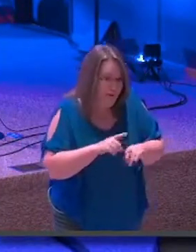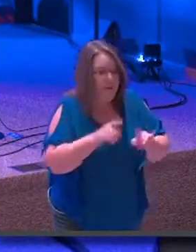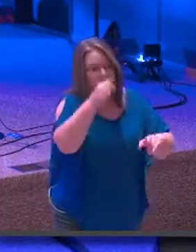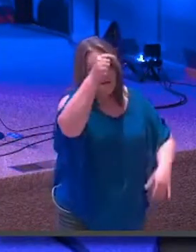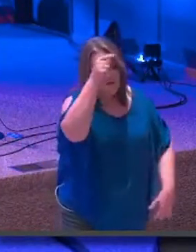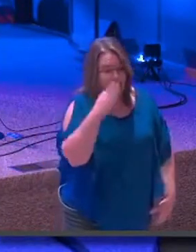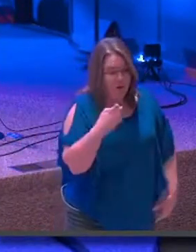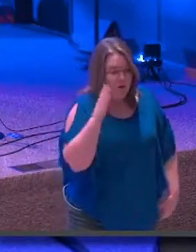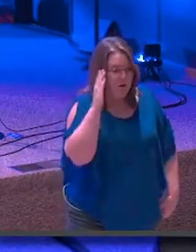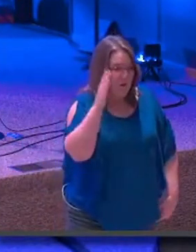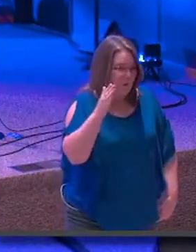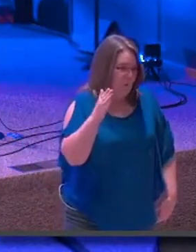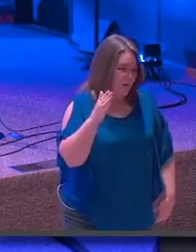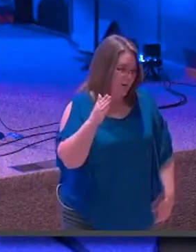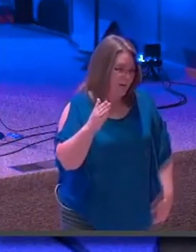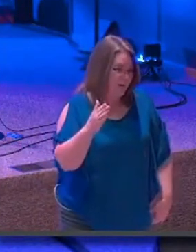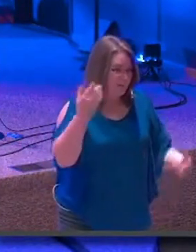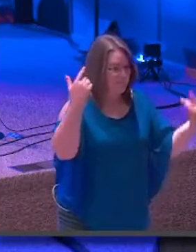will come through.